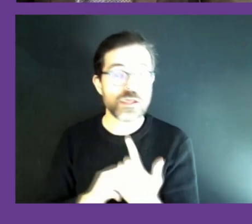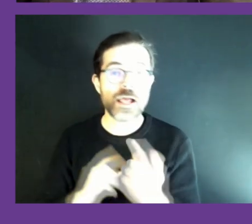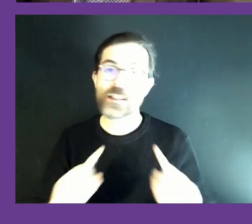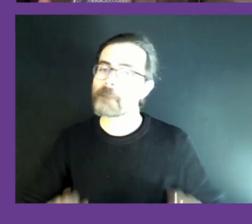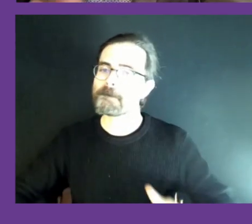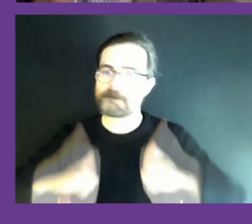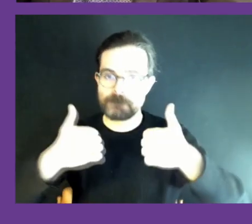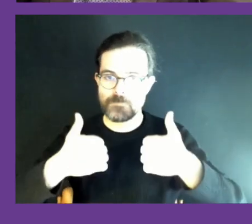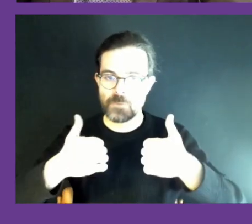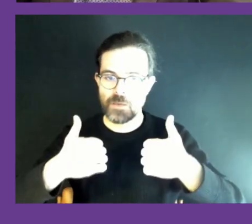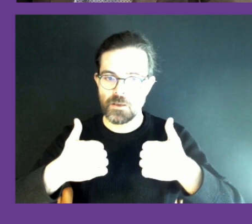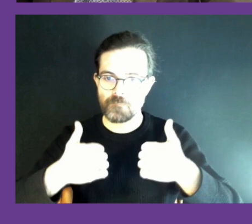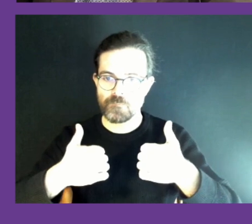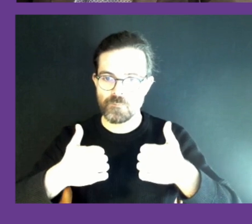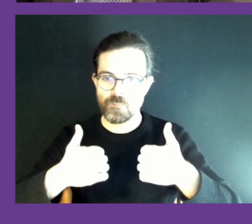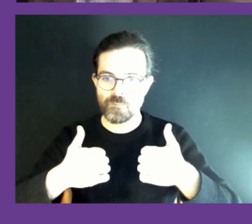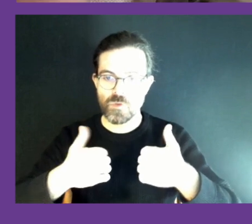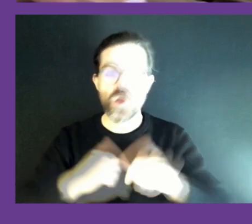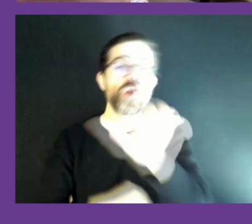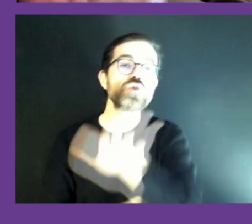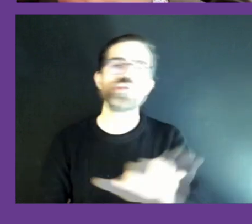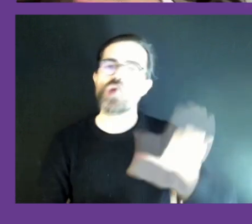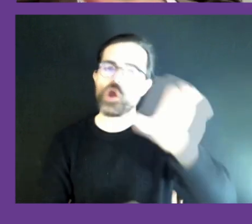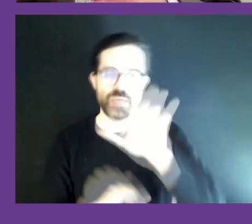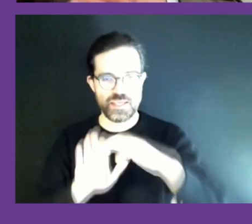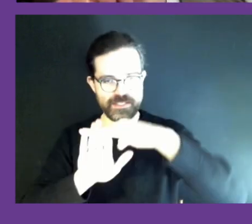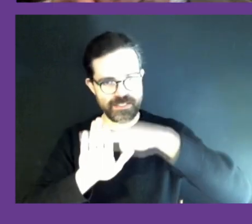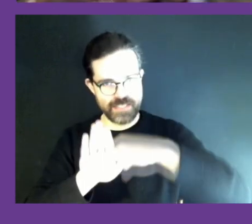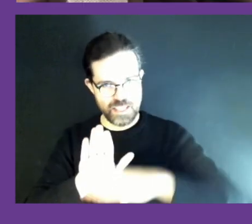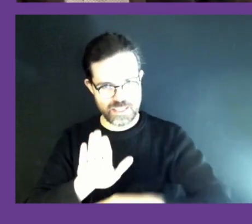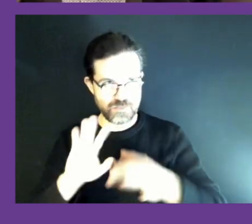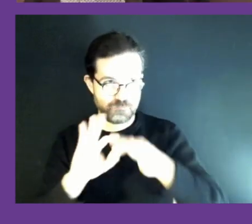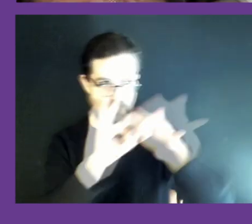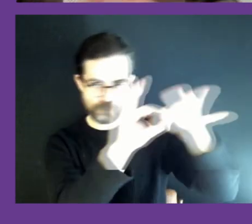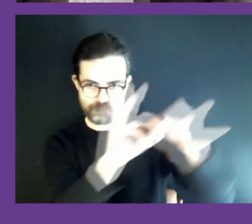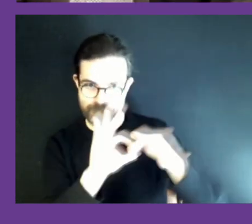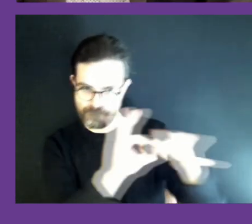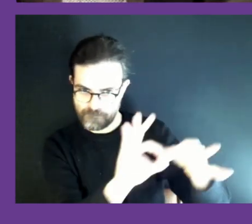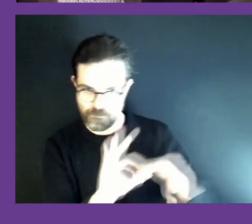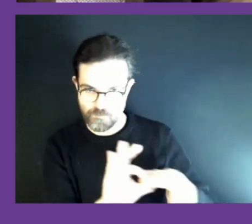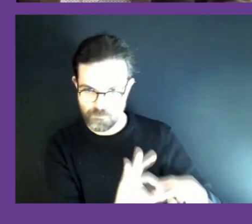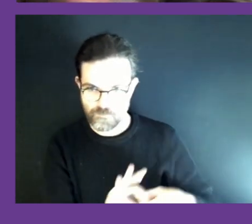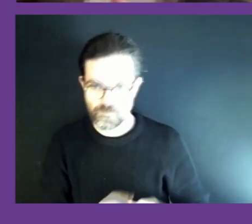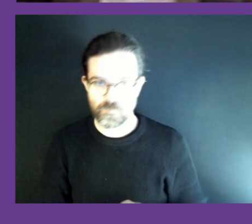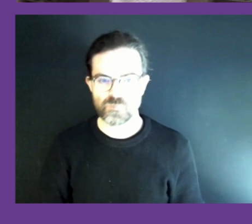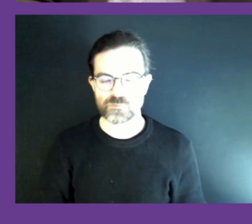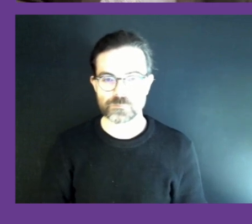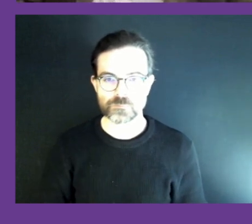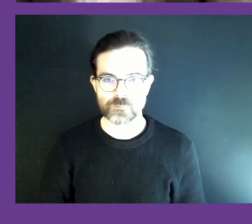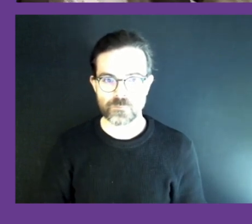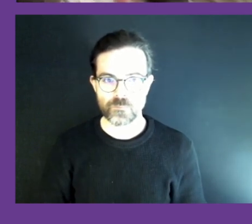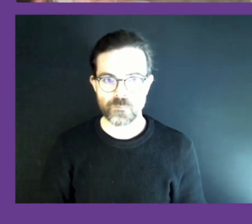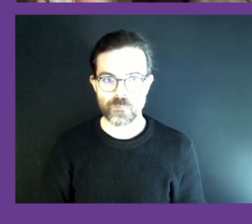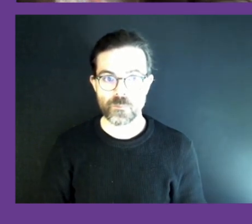to reference European standards. Okay, so that's another good argument. And